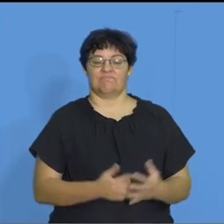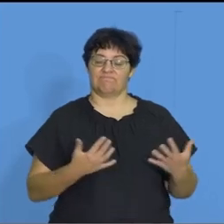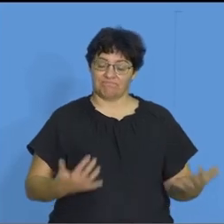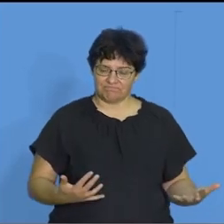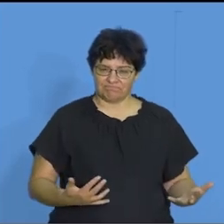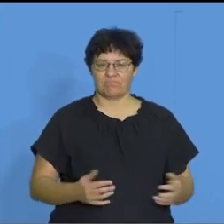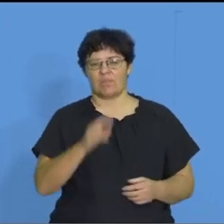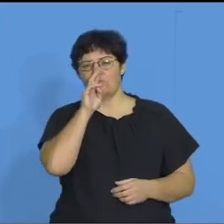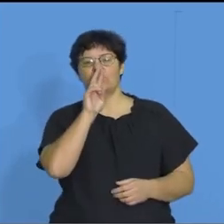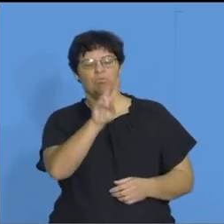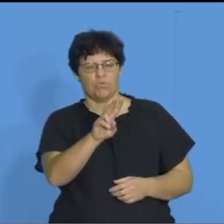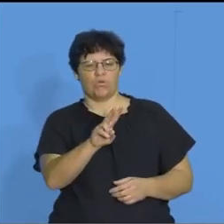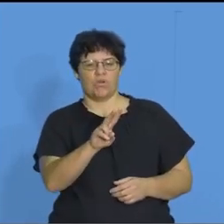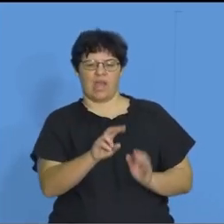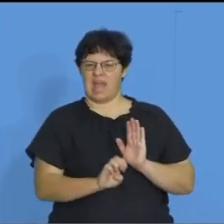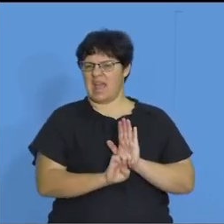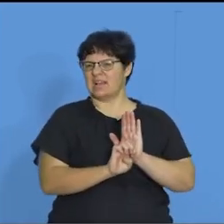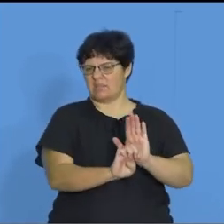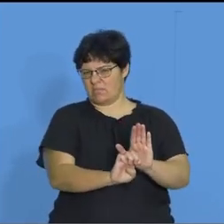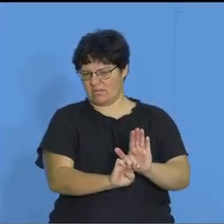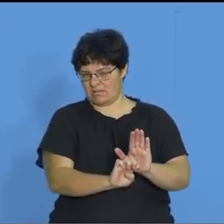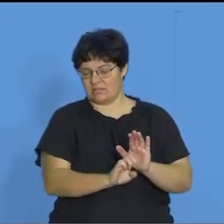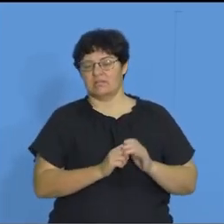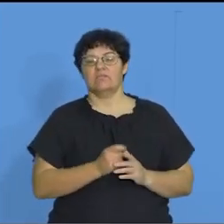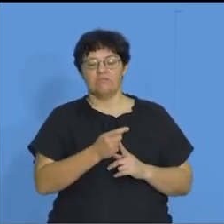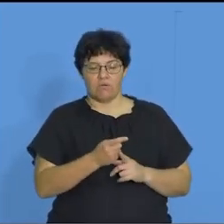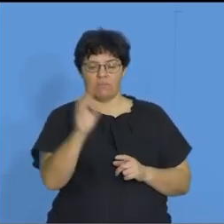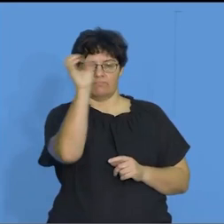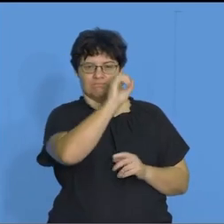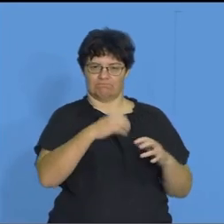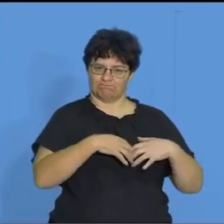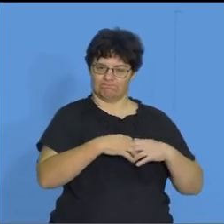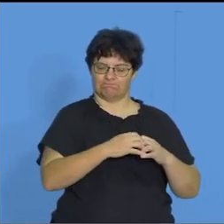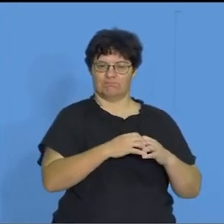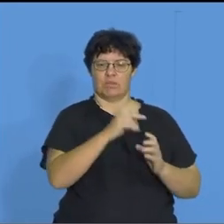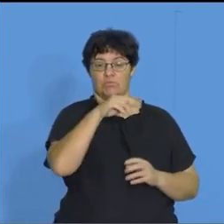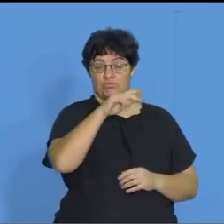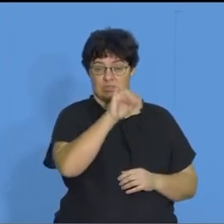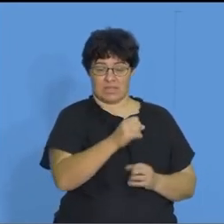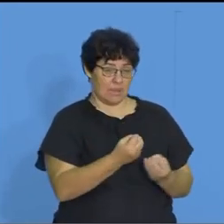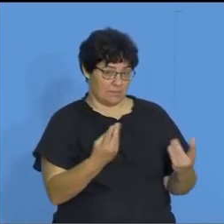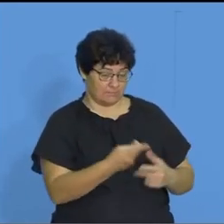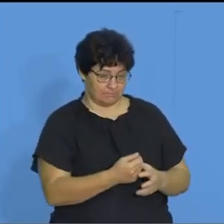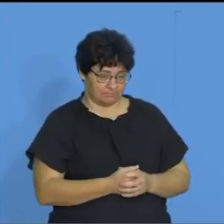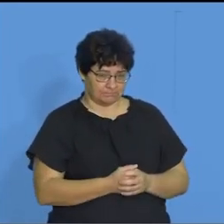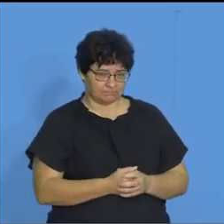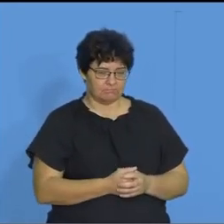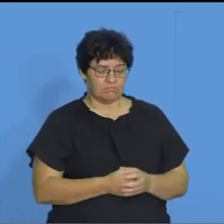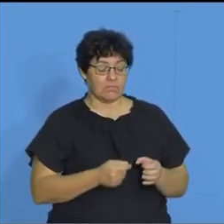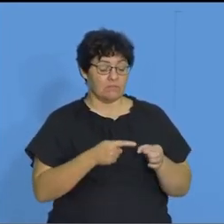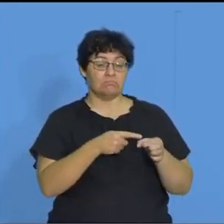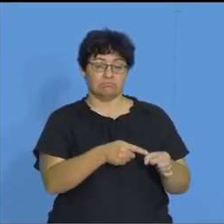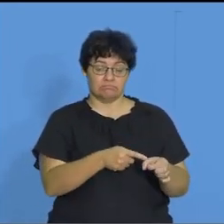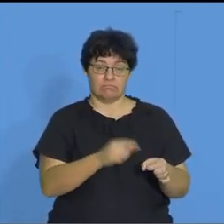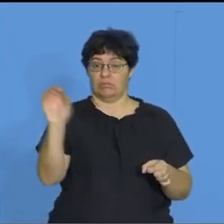Okay, now let's look at a practical example in as far as percentage purity is concerned. It says here a sample of table